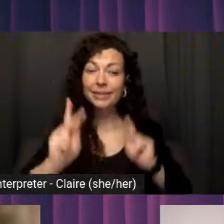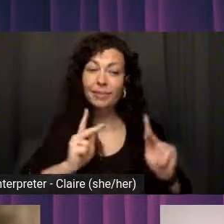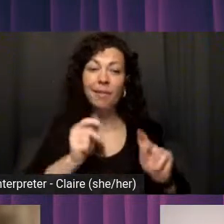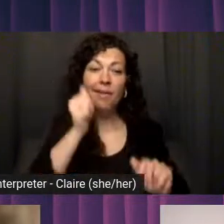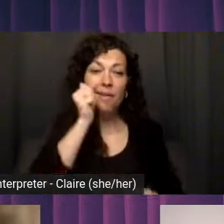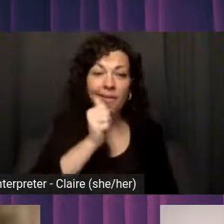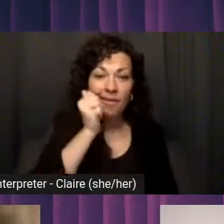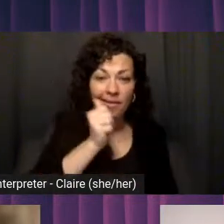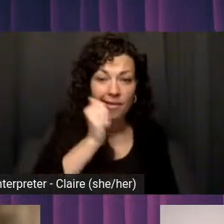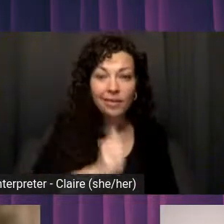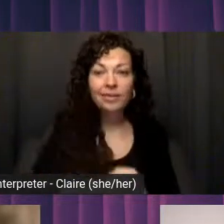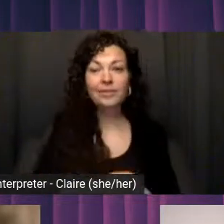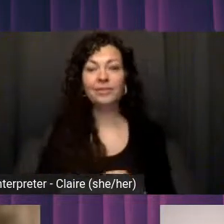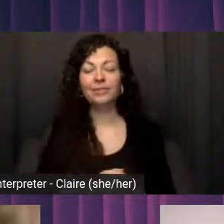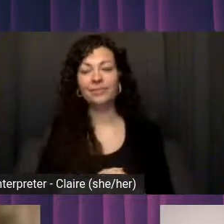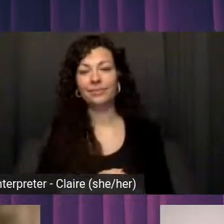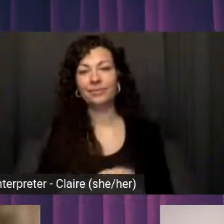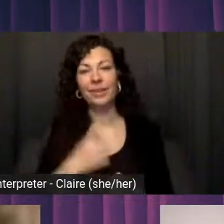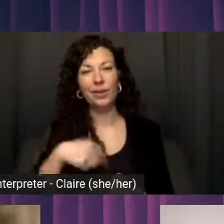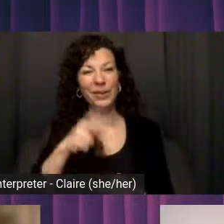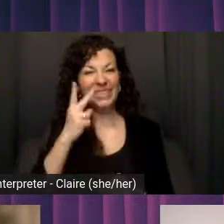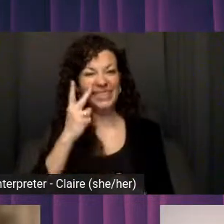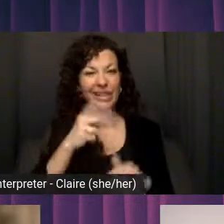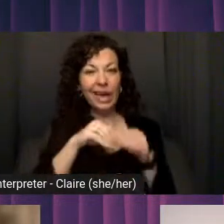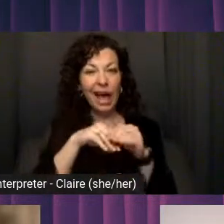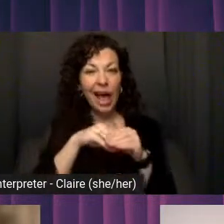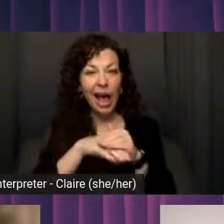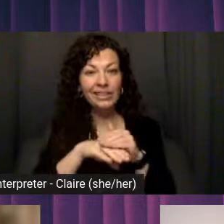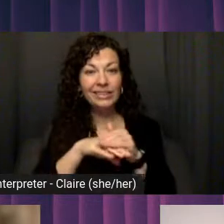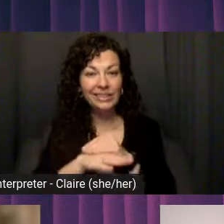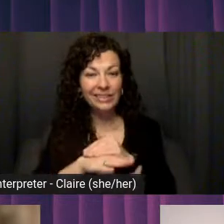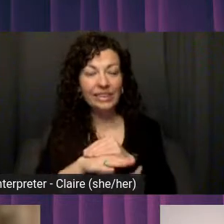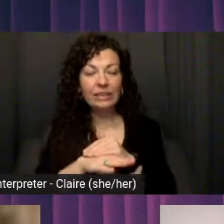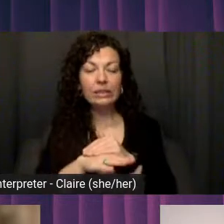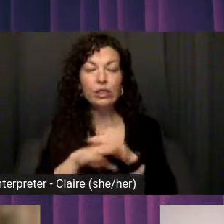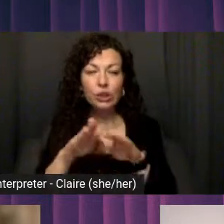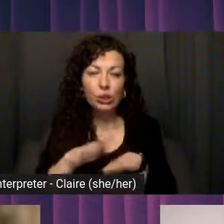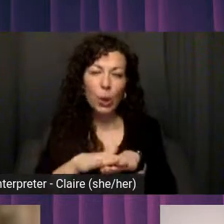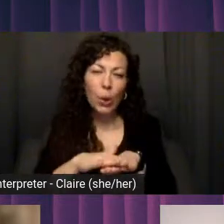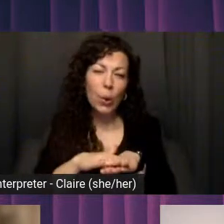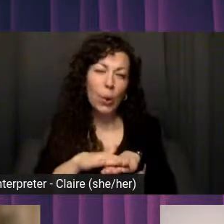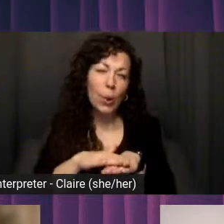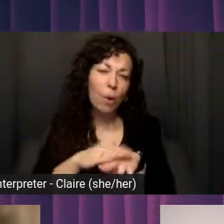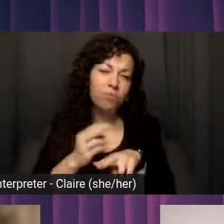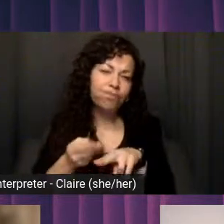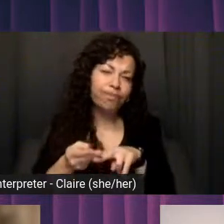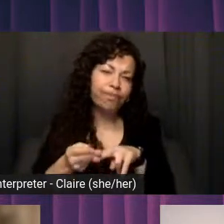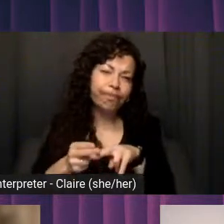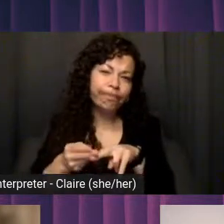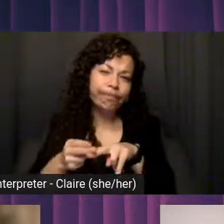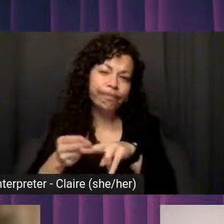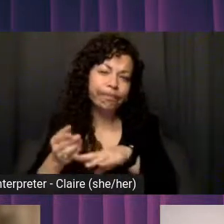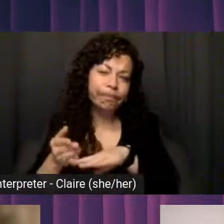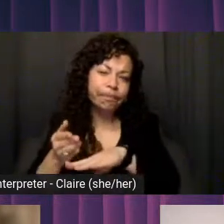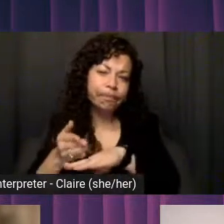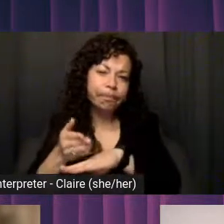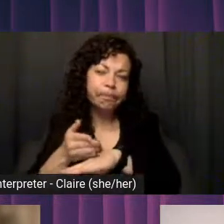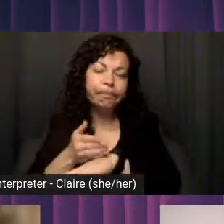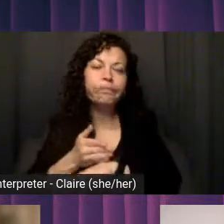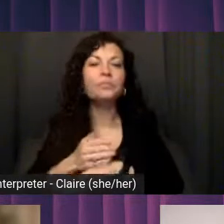improves very little by little, but being a part of it is really exciting. Thanks again for having